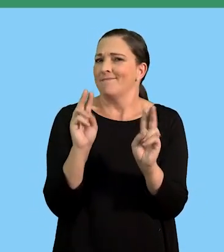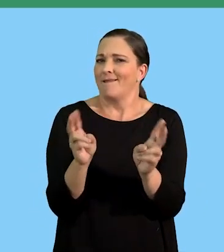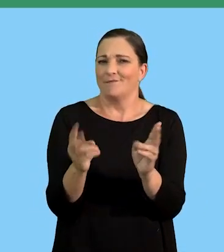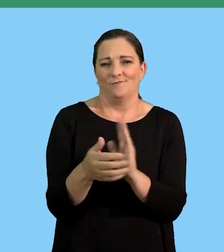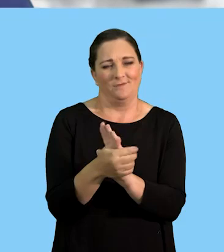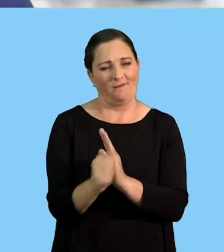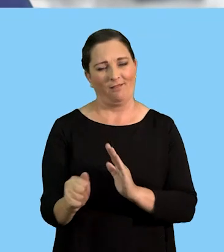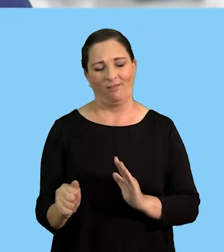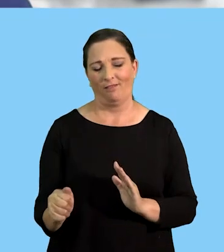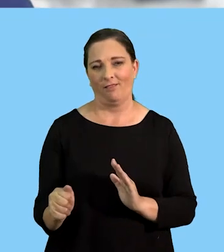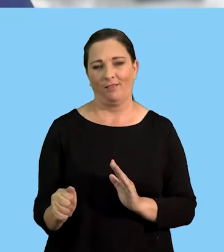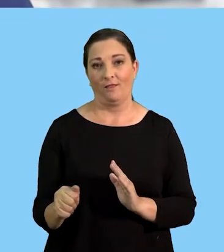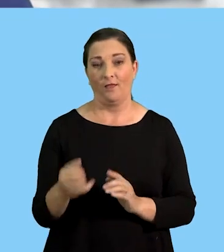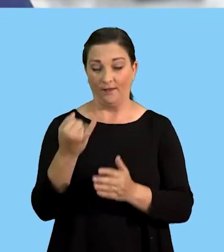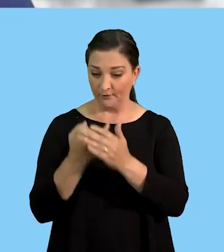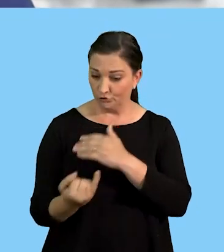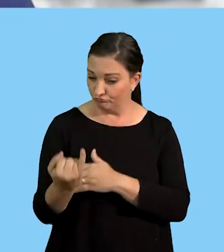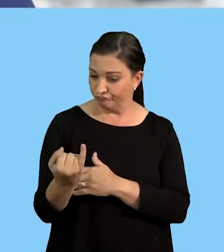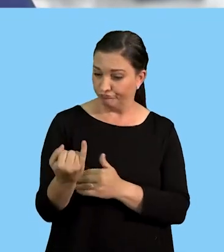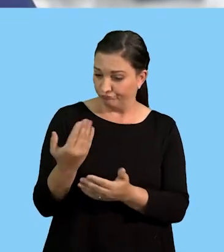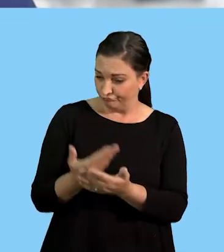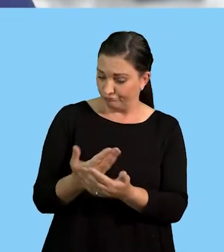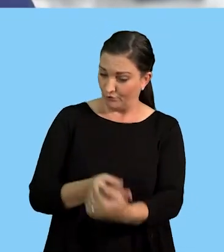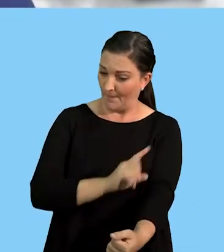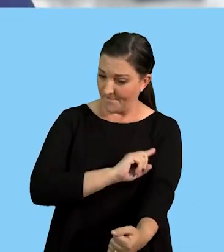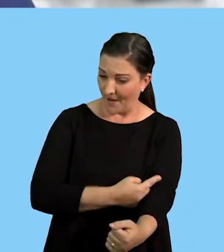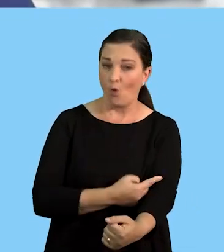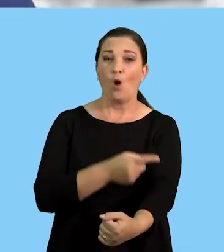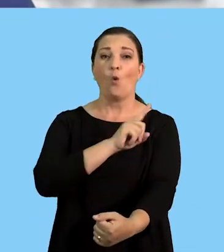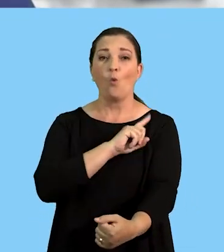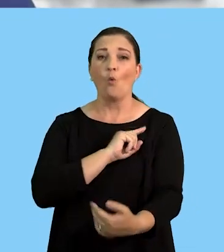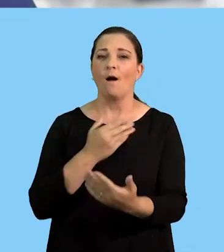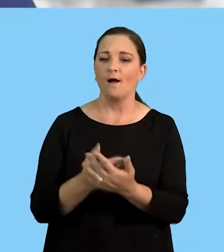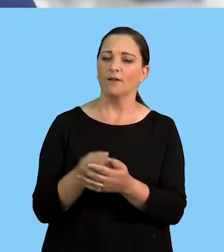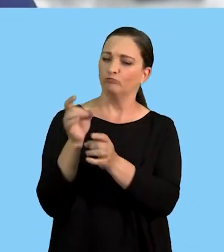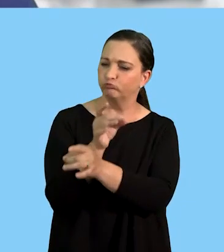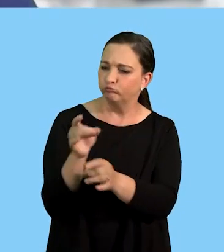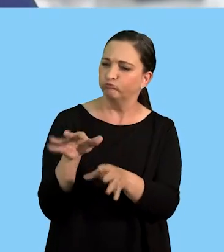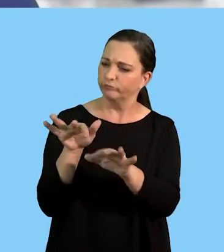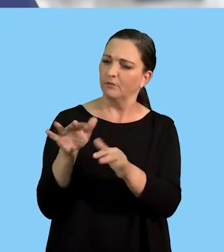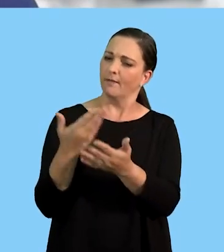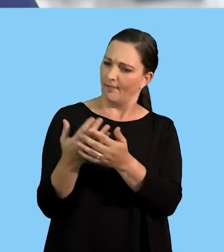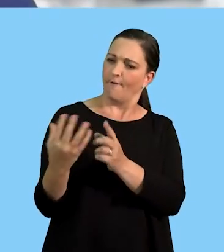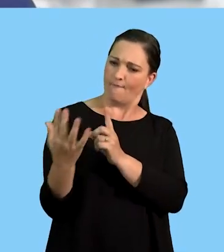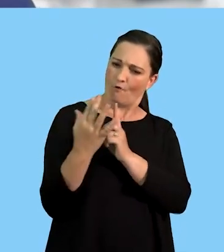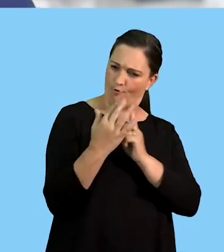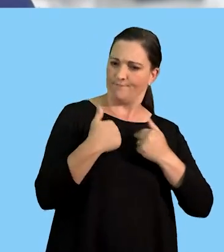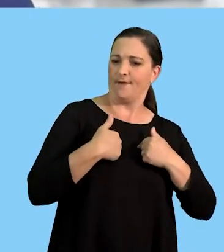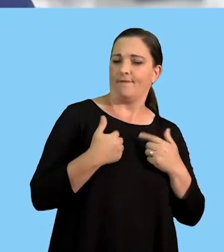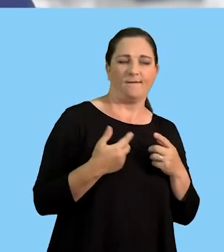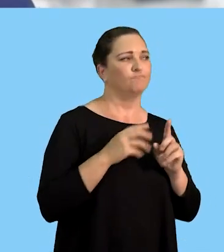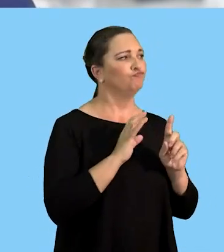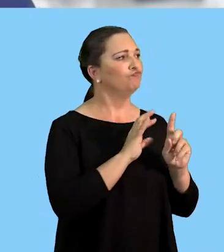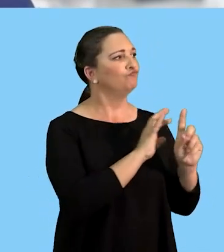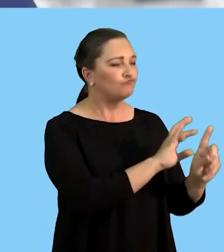their natural skill here. This individual has a power to influence others to willingly follow and do the